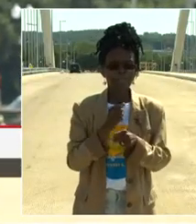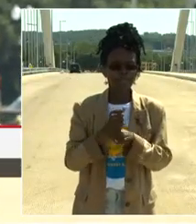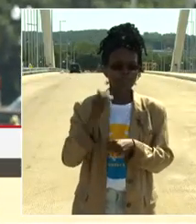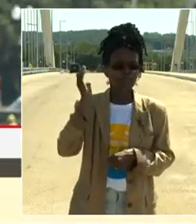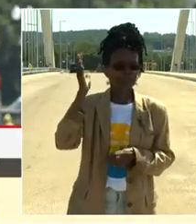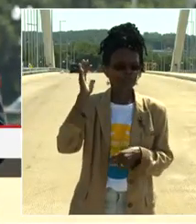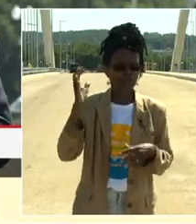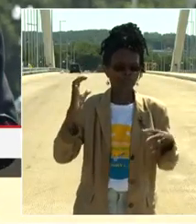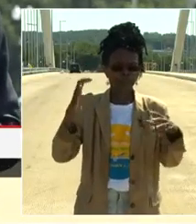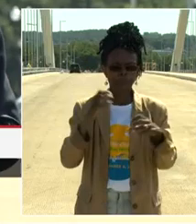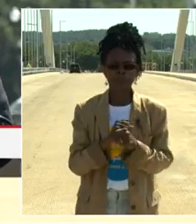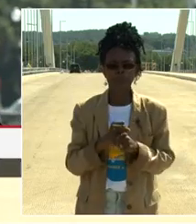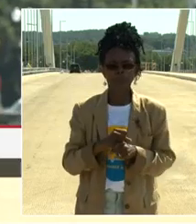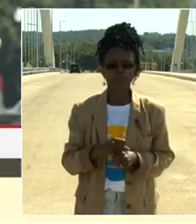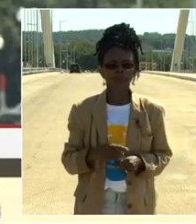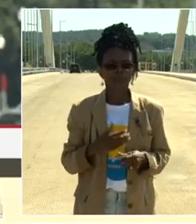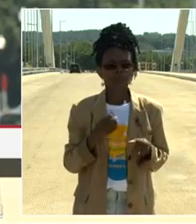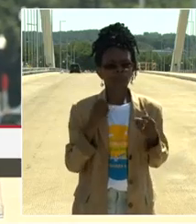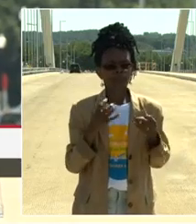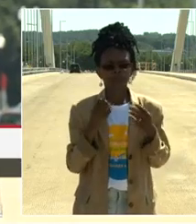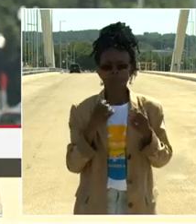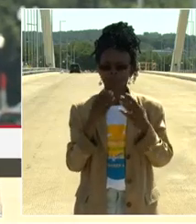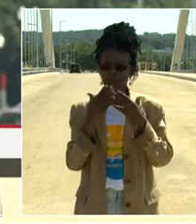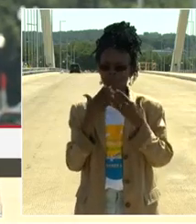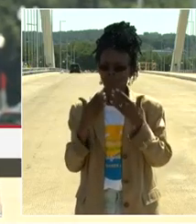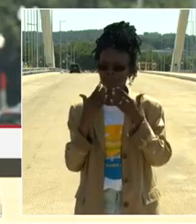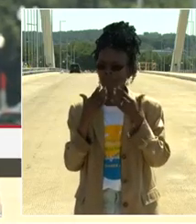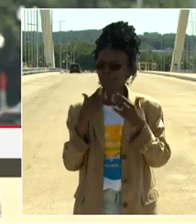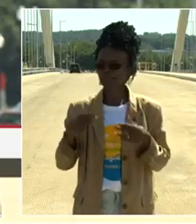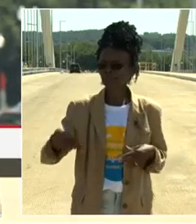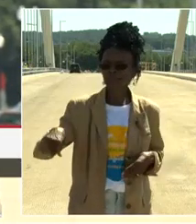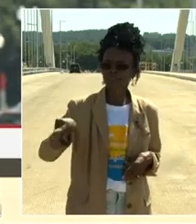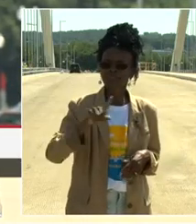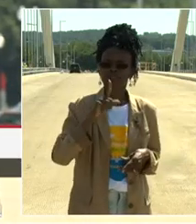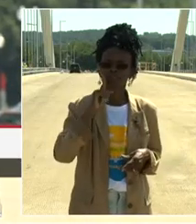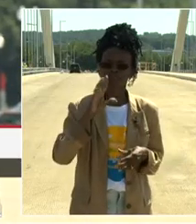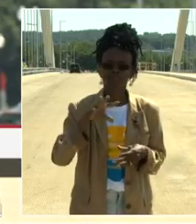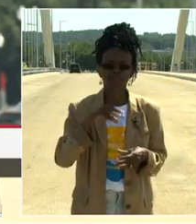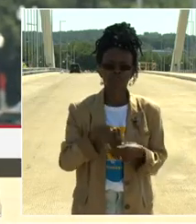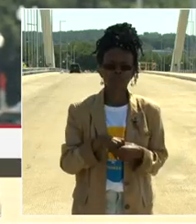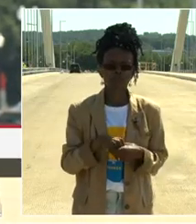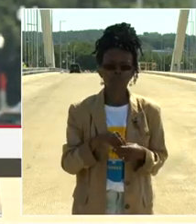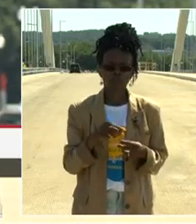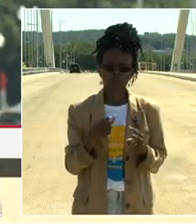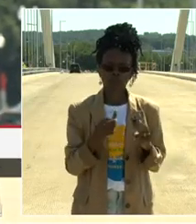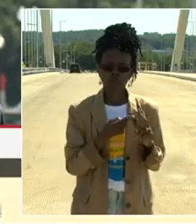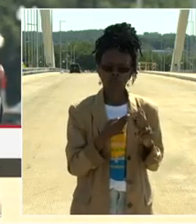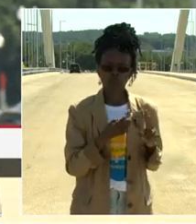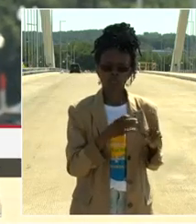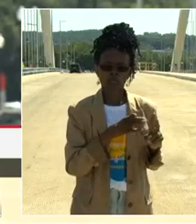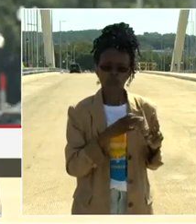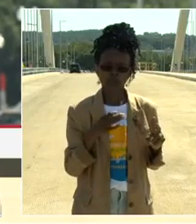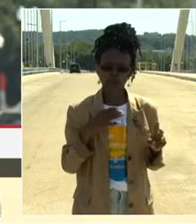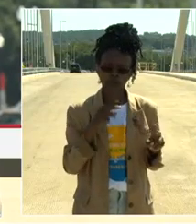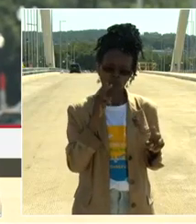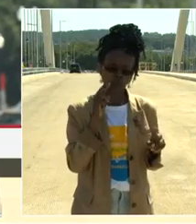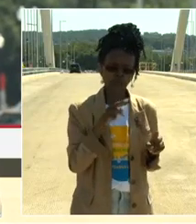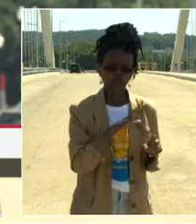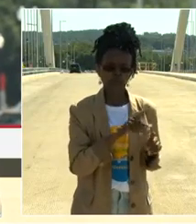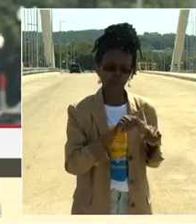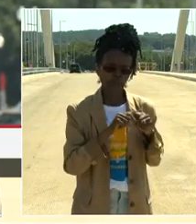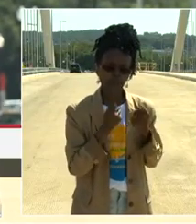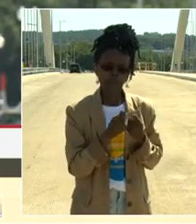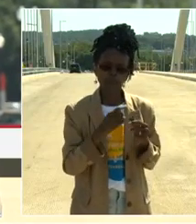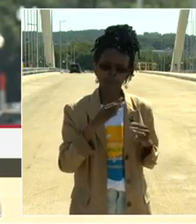are due to a lot of people. The dynamic duo in Congress. We were with them together when we broke